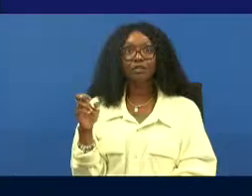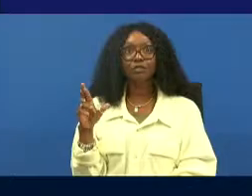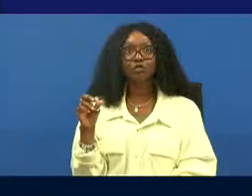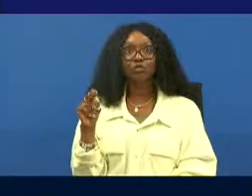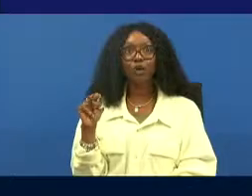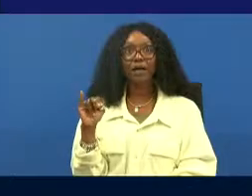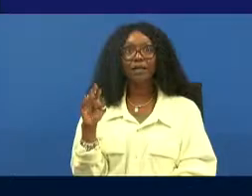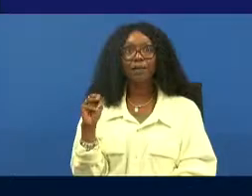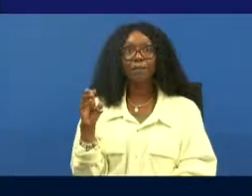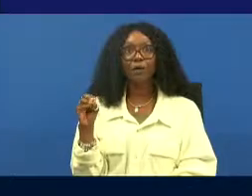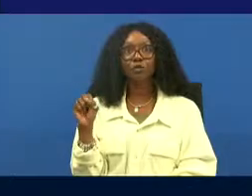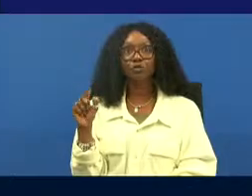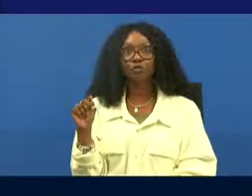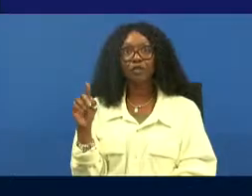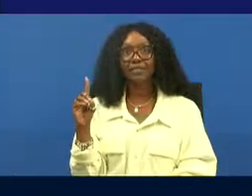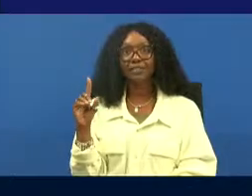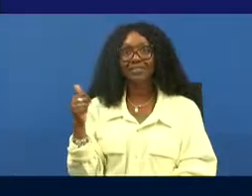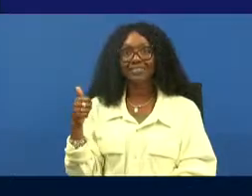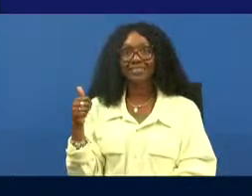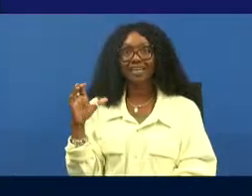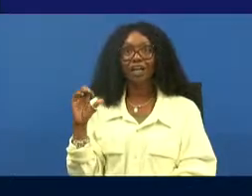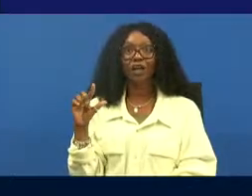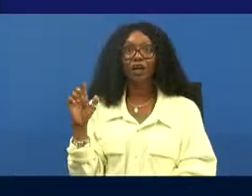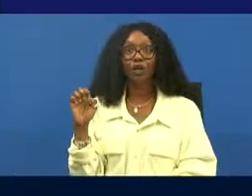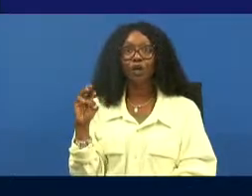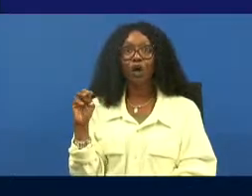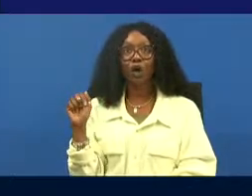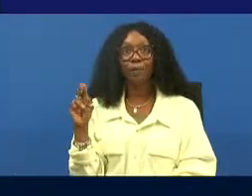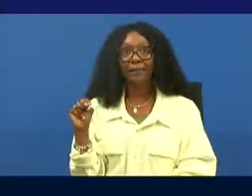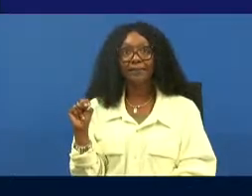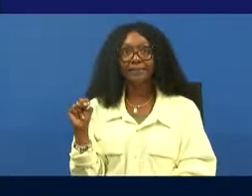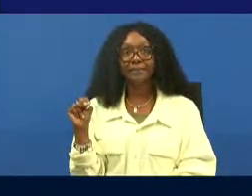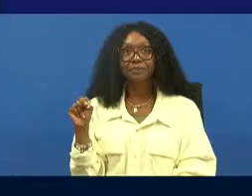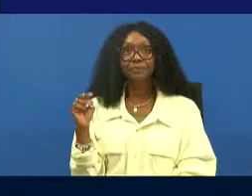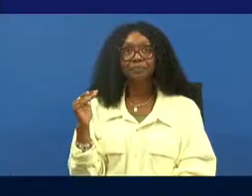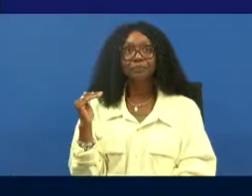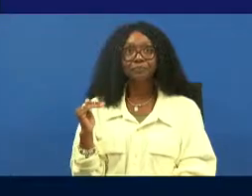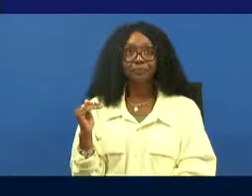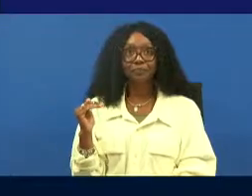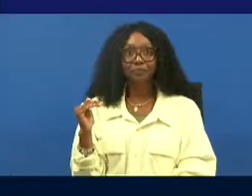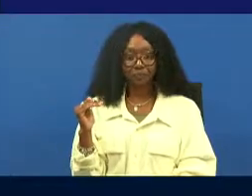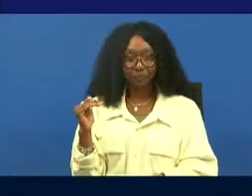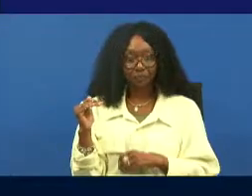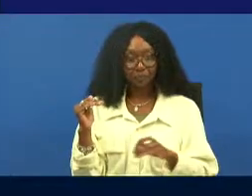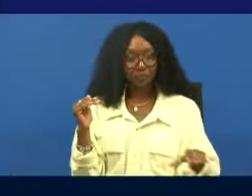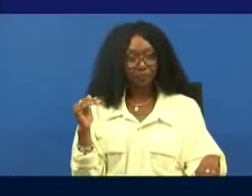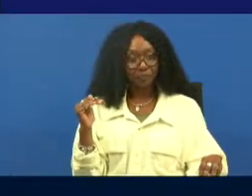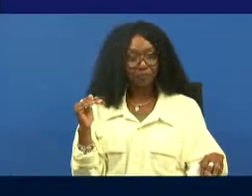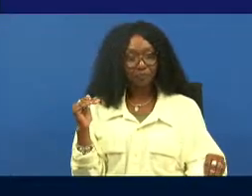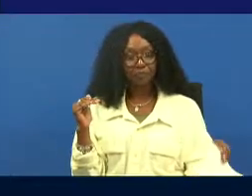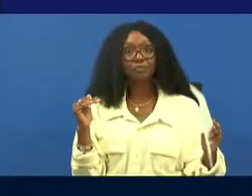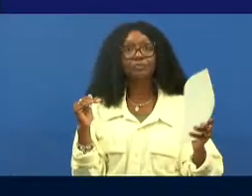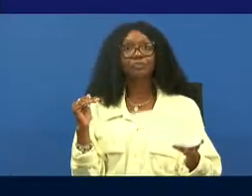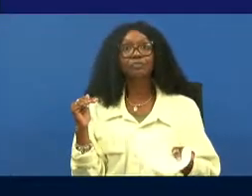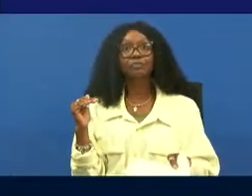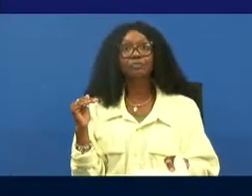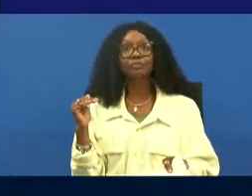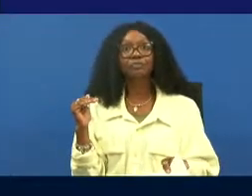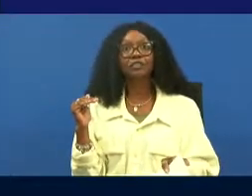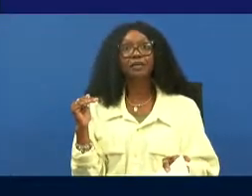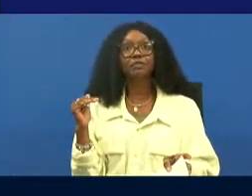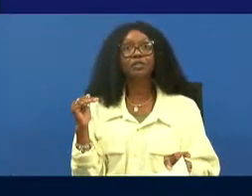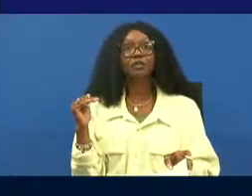Council District 10, Coleman. Number 16, the estate of Jake Knox and the estate of Helen Steptoe Knox,